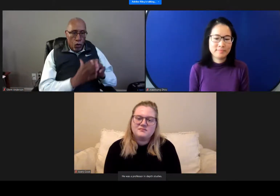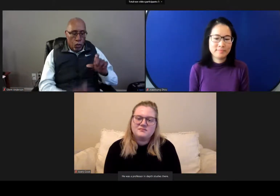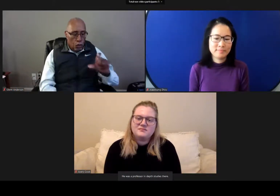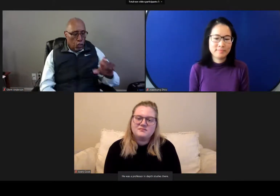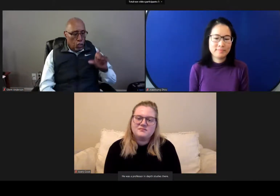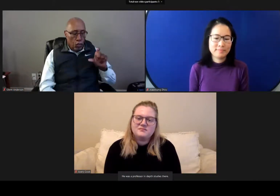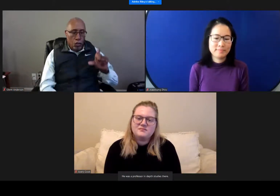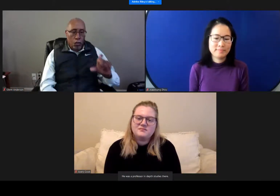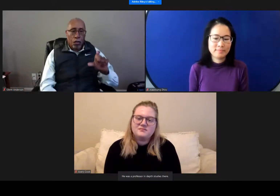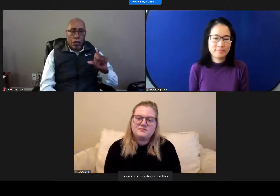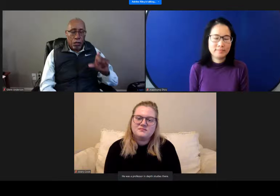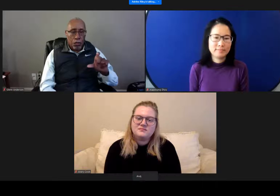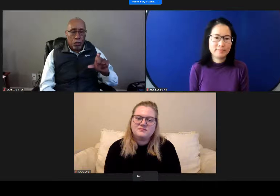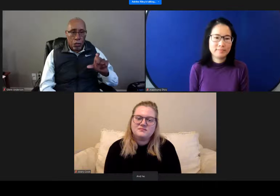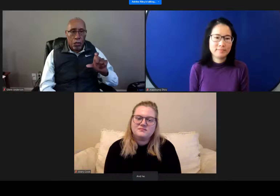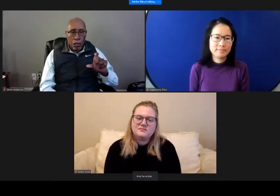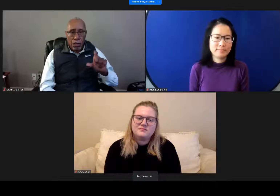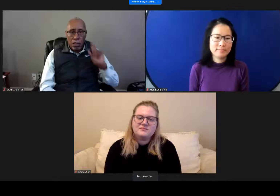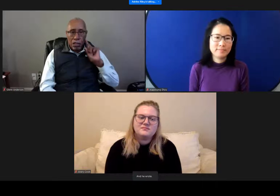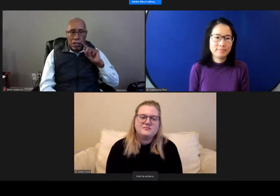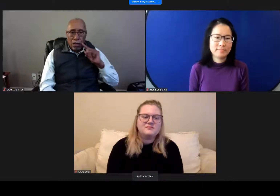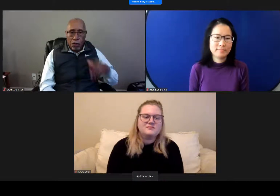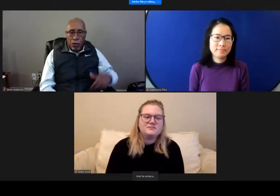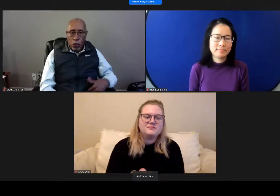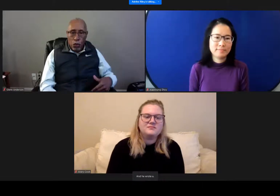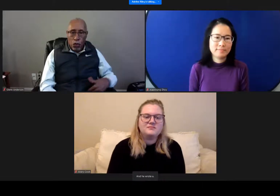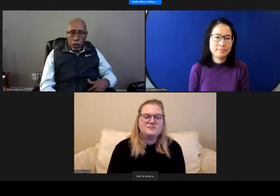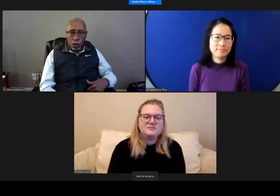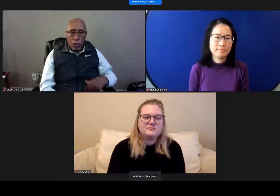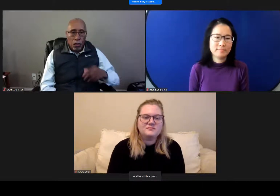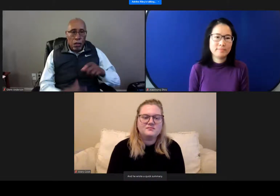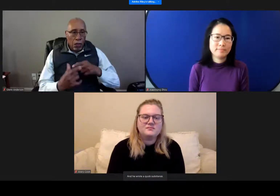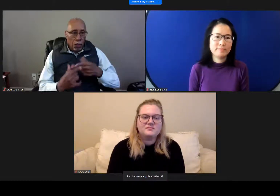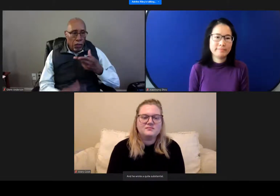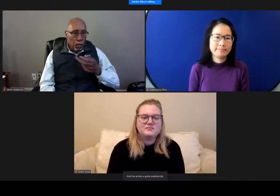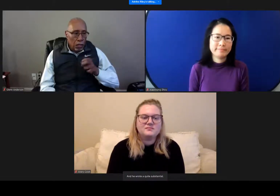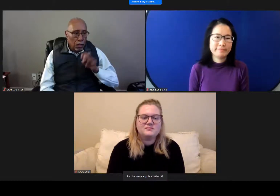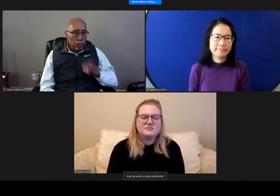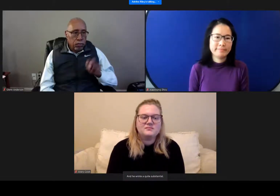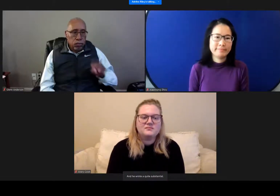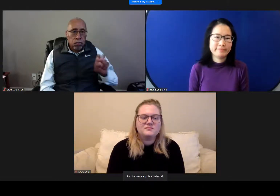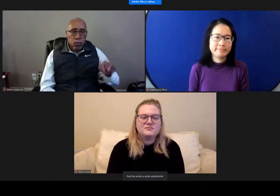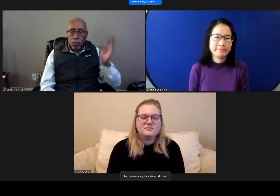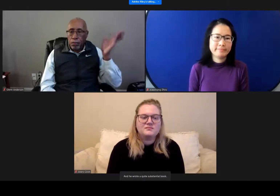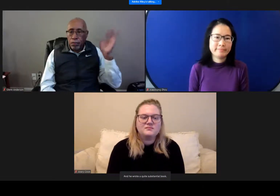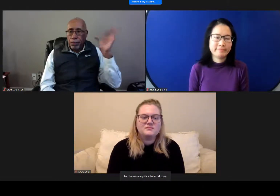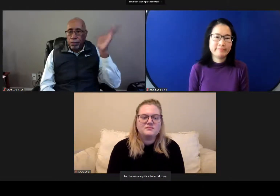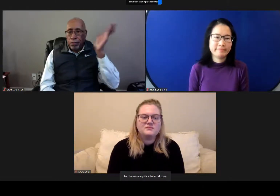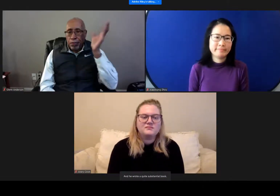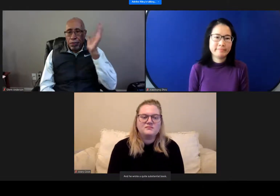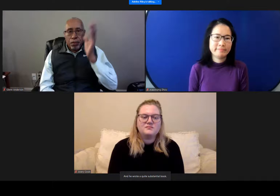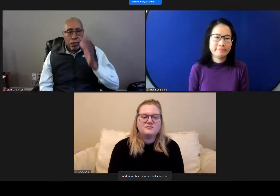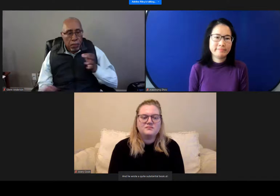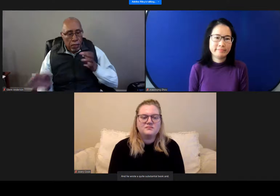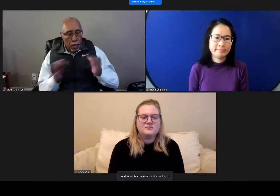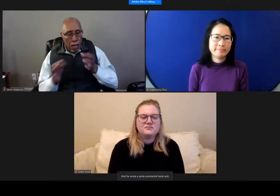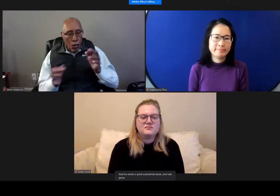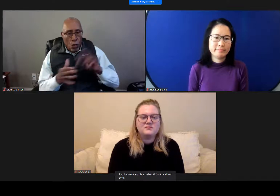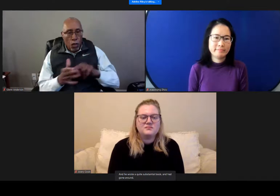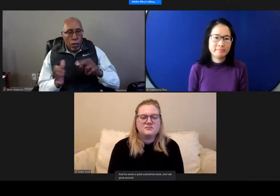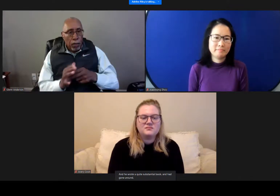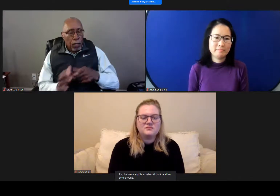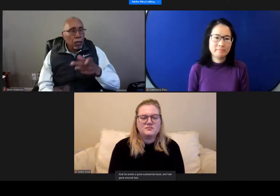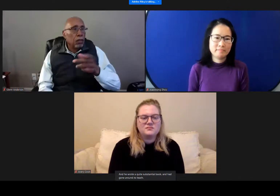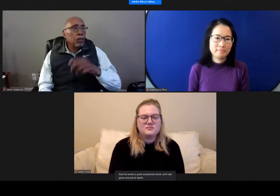there. And he wrote a quite substantial book and had gone